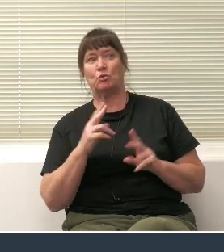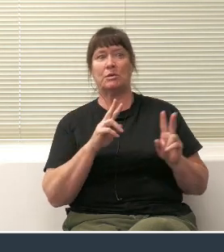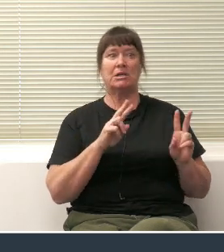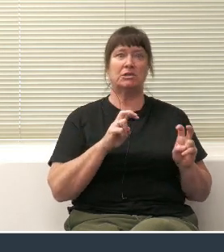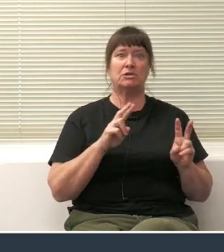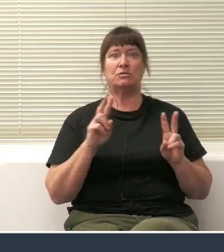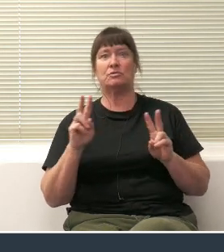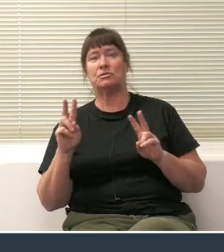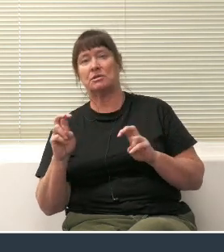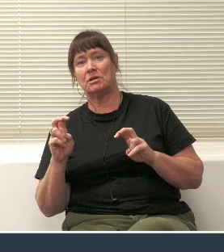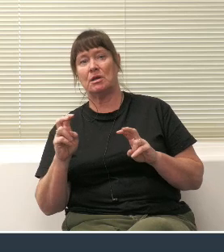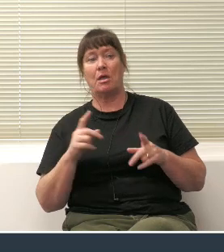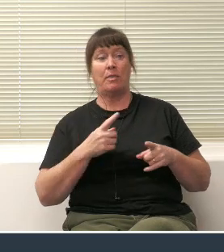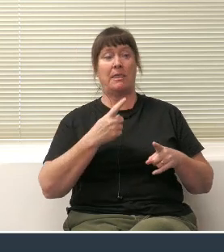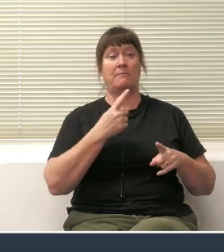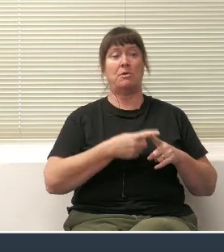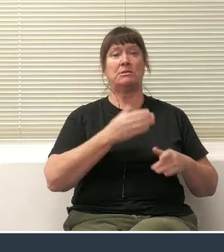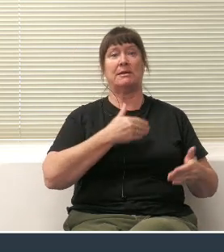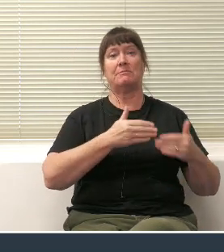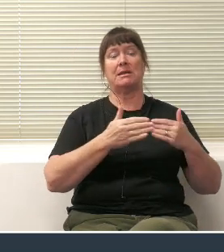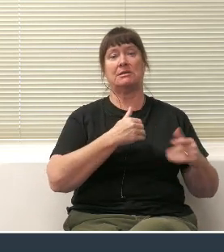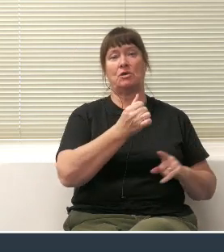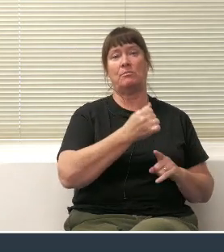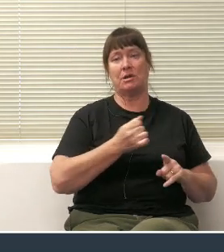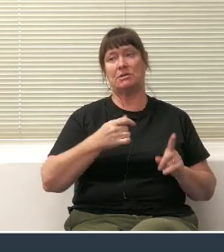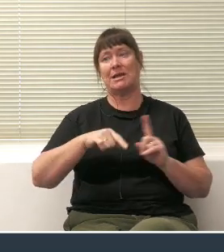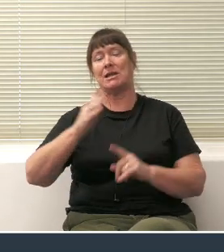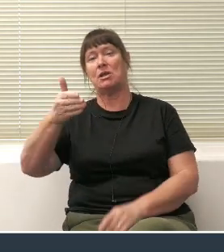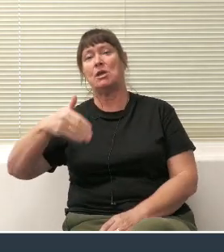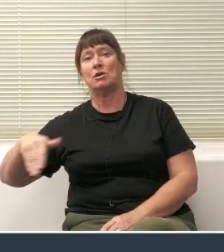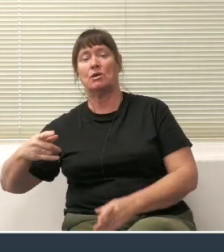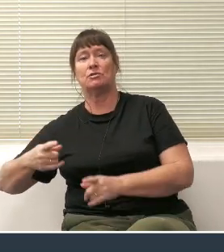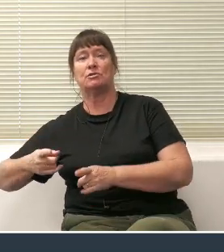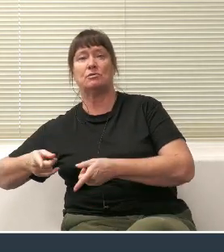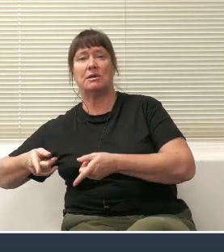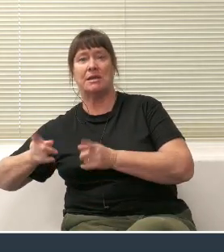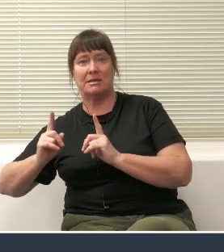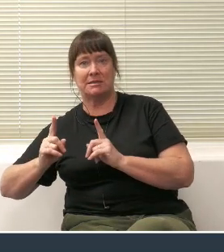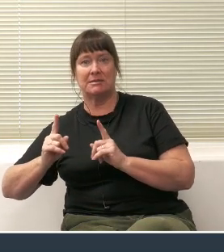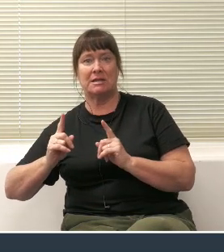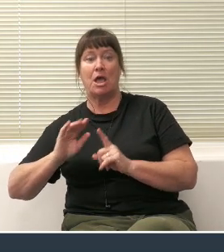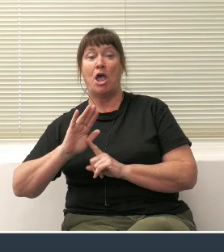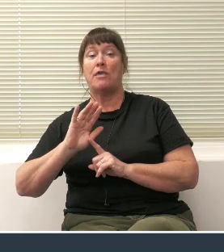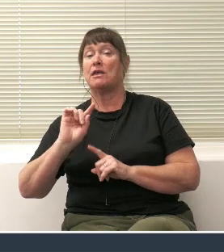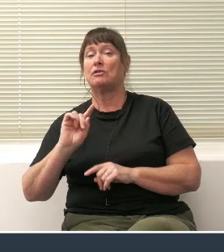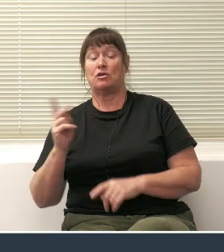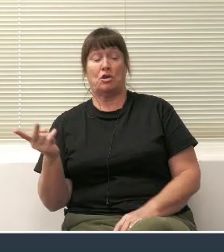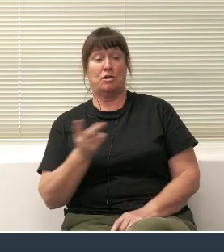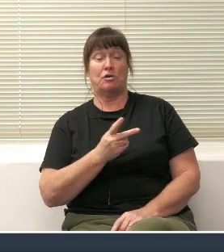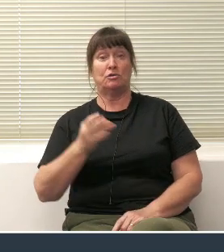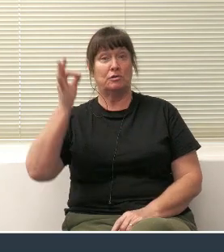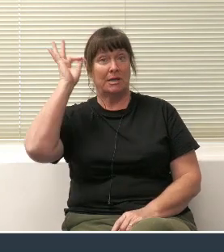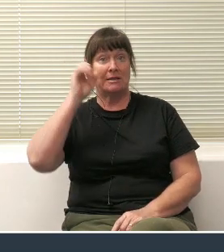issues we've been discussing. So the emergency management operations and coastal hazard is the only thing council officers have currently earmarked